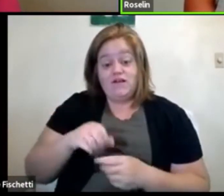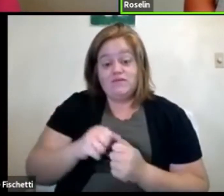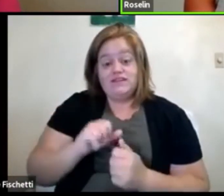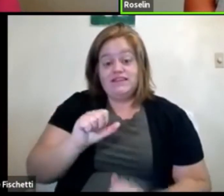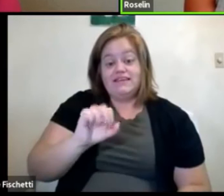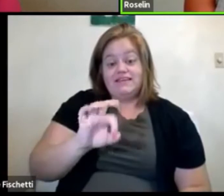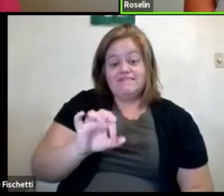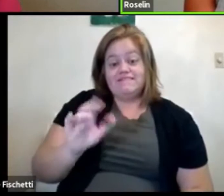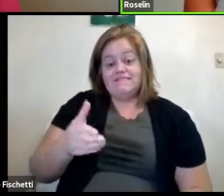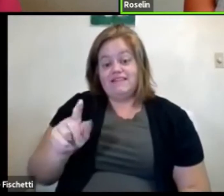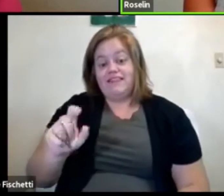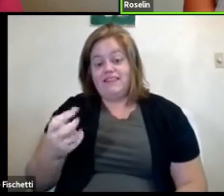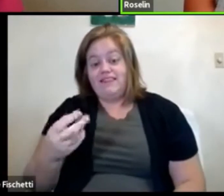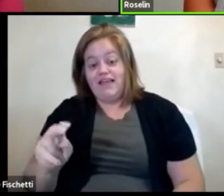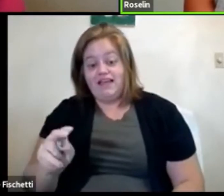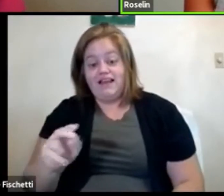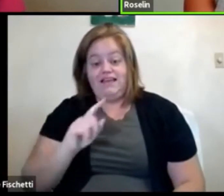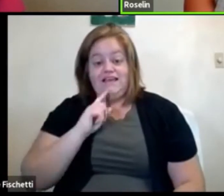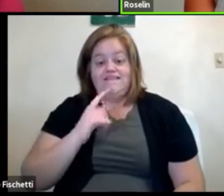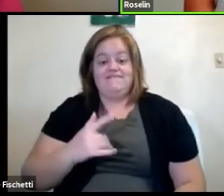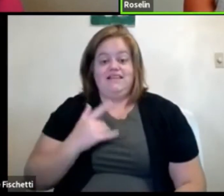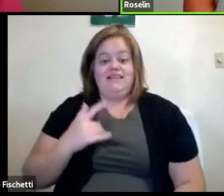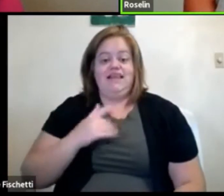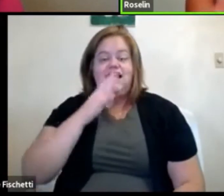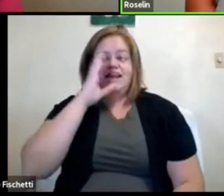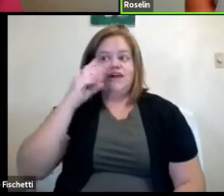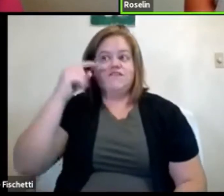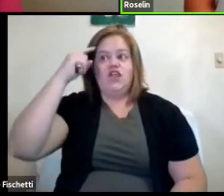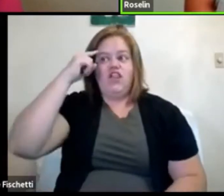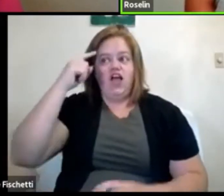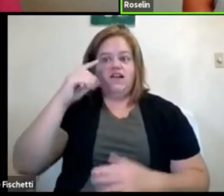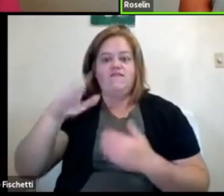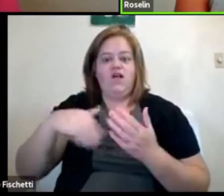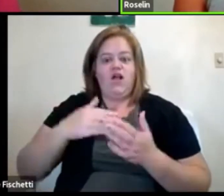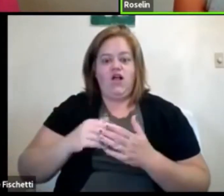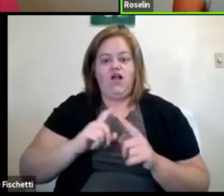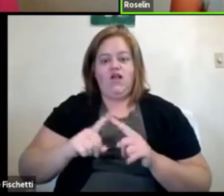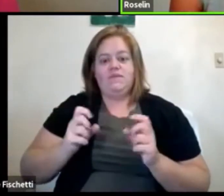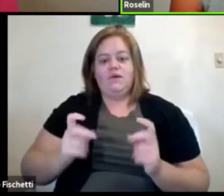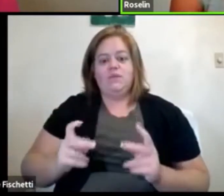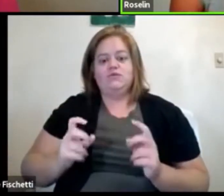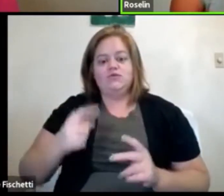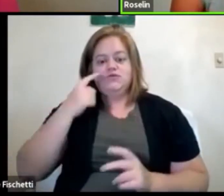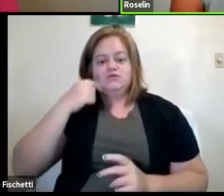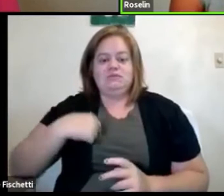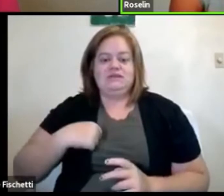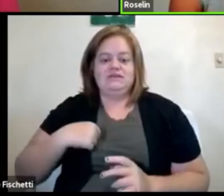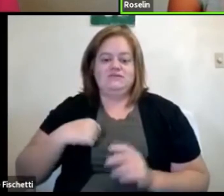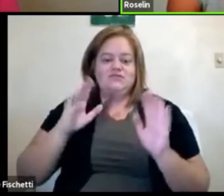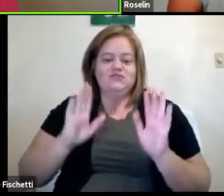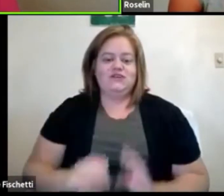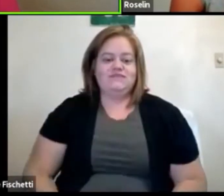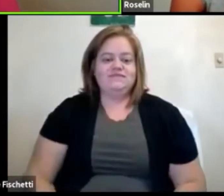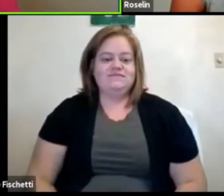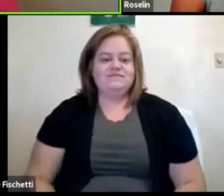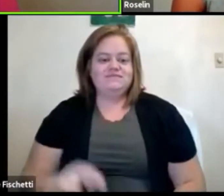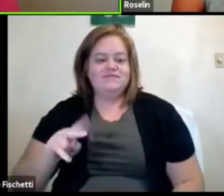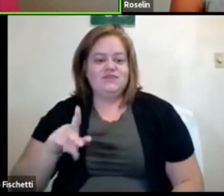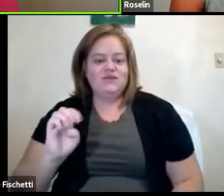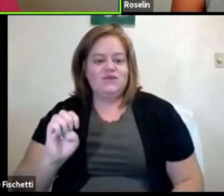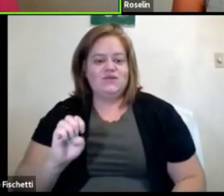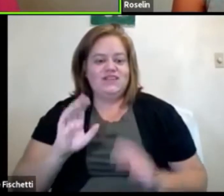giving me I never ever thought of all the opportunities it was going to give me. It's awesome. And we're